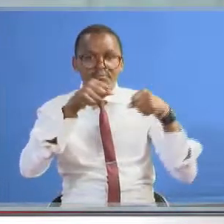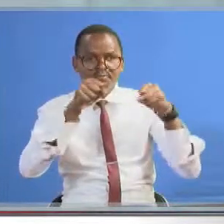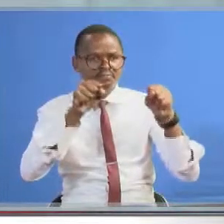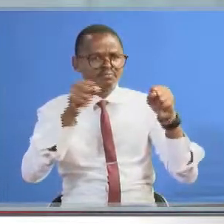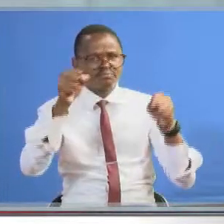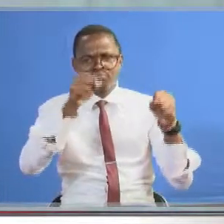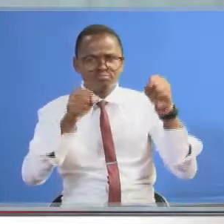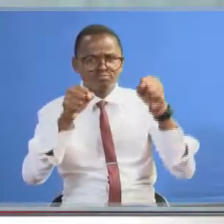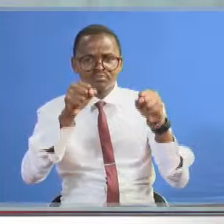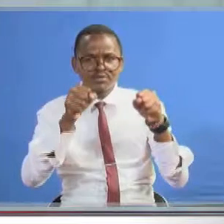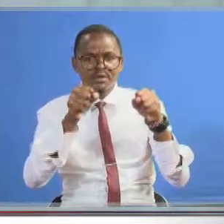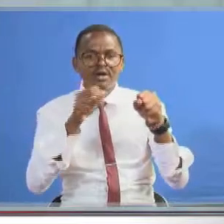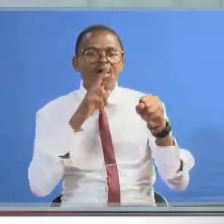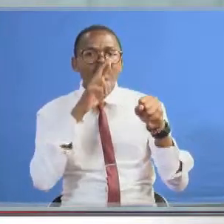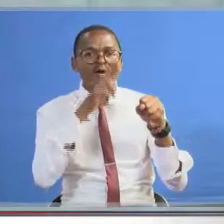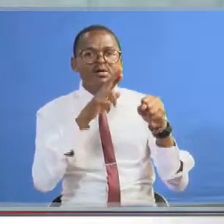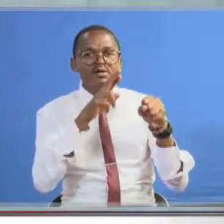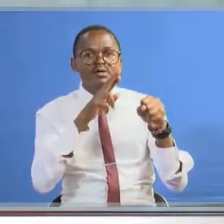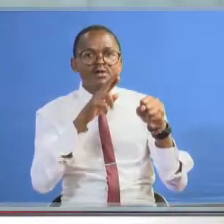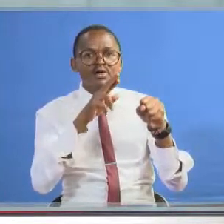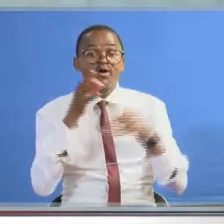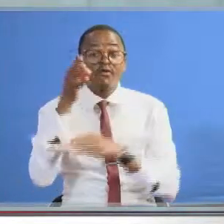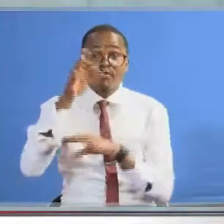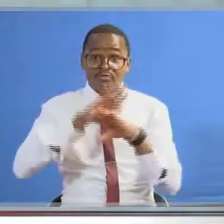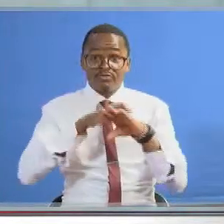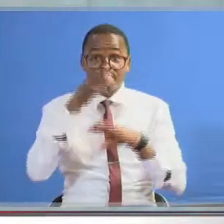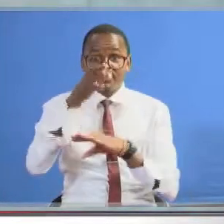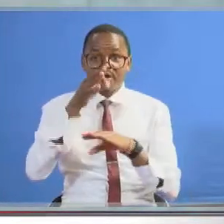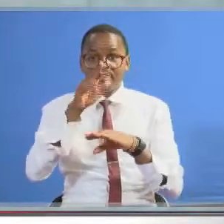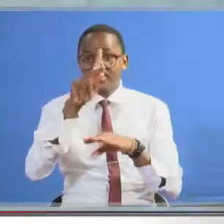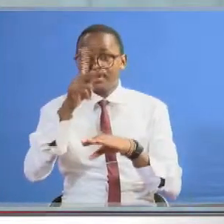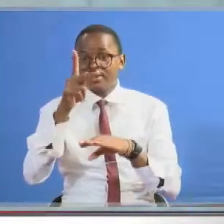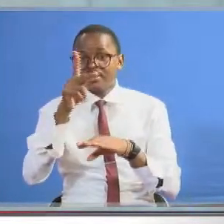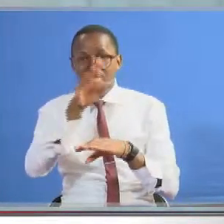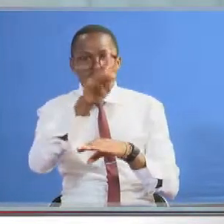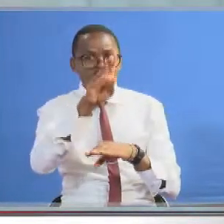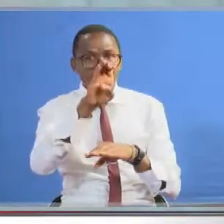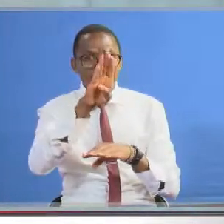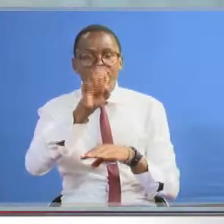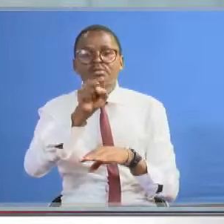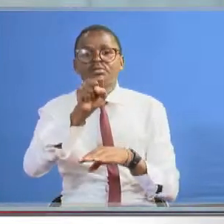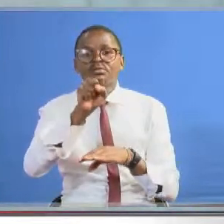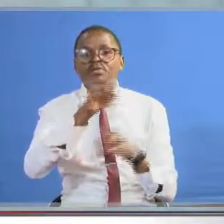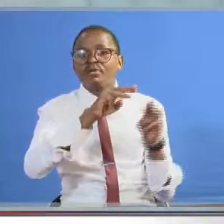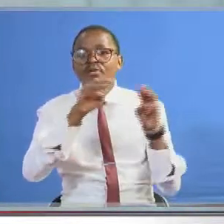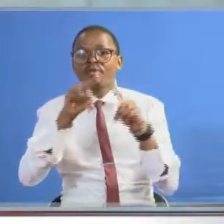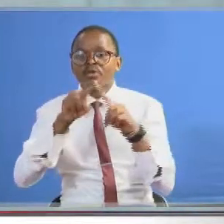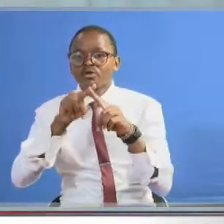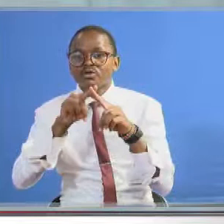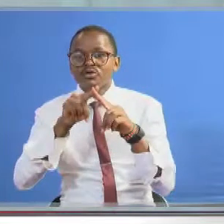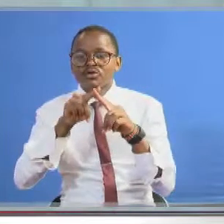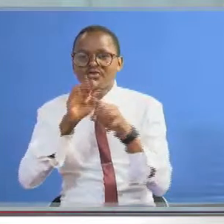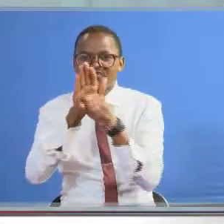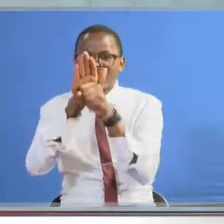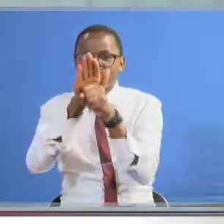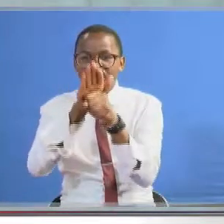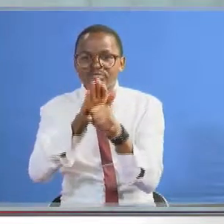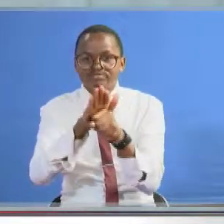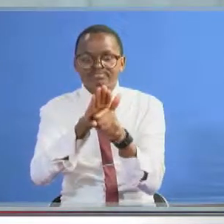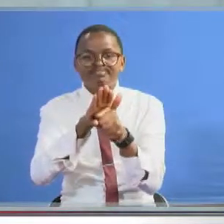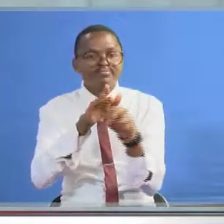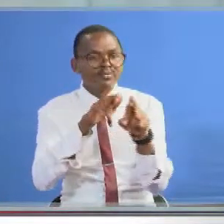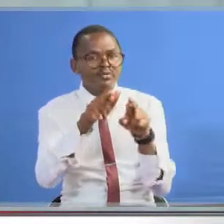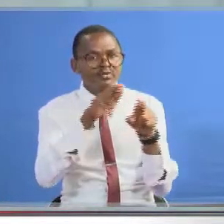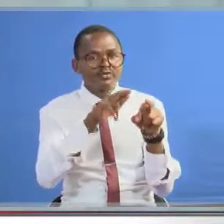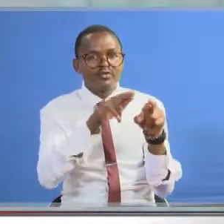spare parts dealers are staring at a bleak future after the Kenya Bureau of Standards, KEBS, moved to enforce a tough restriction